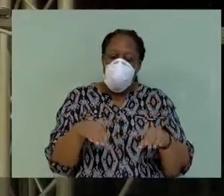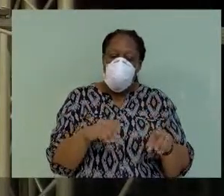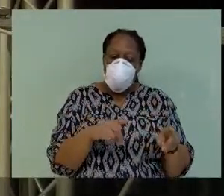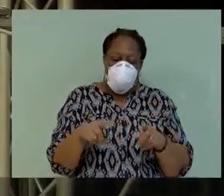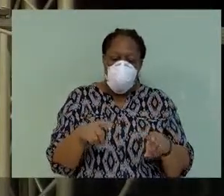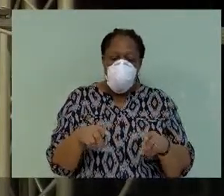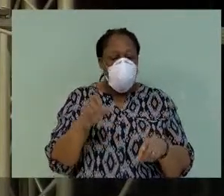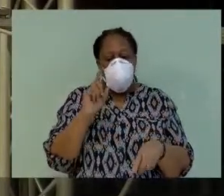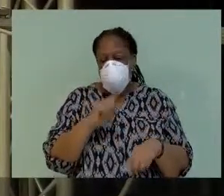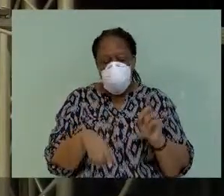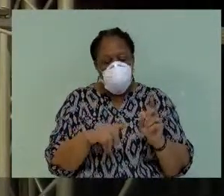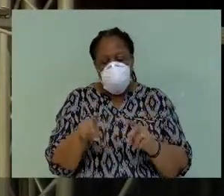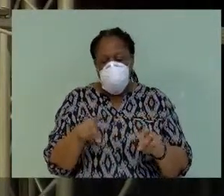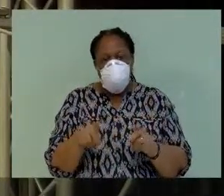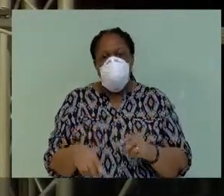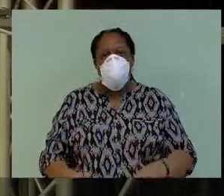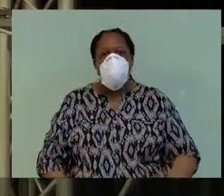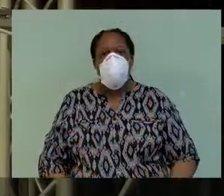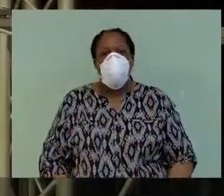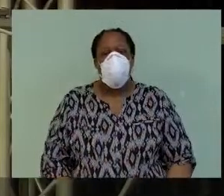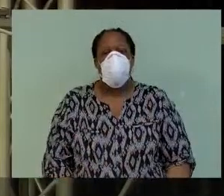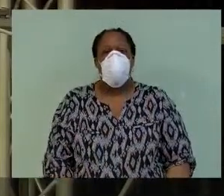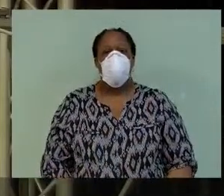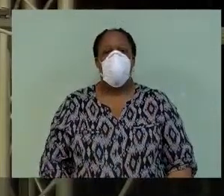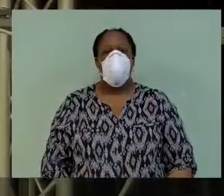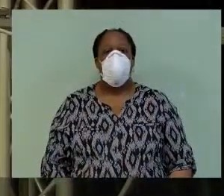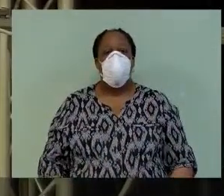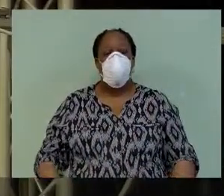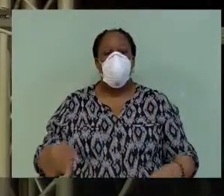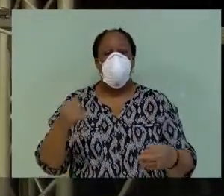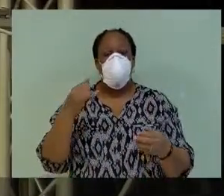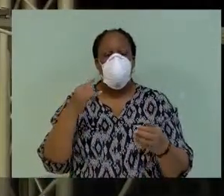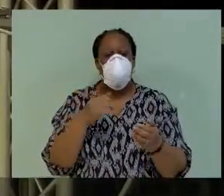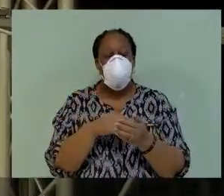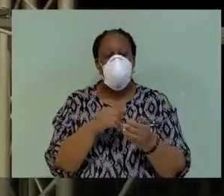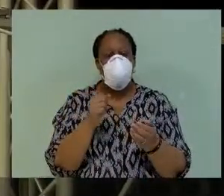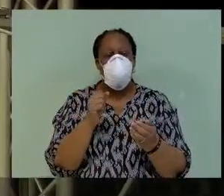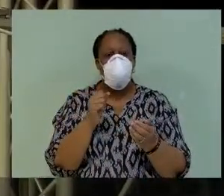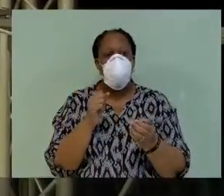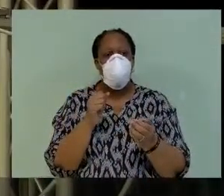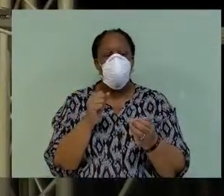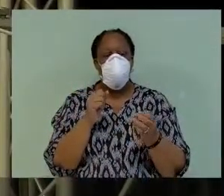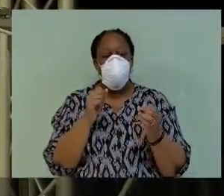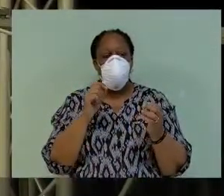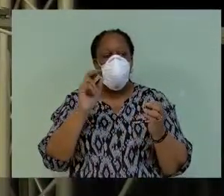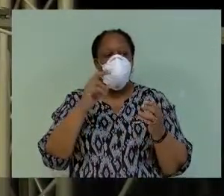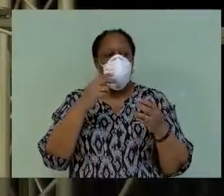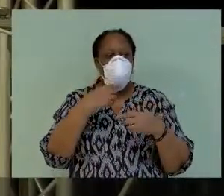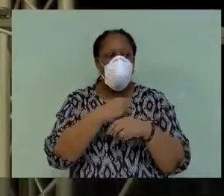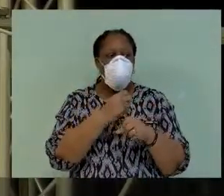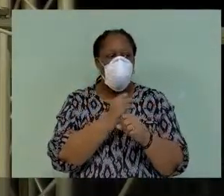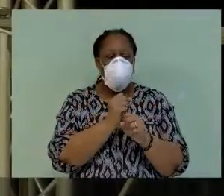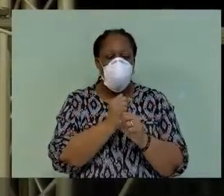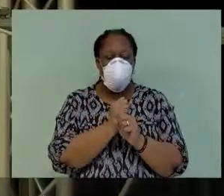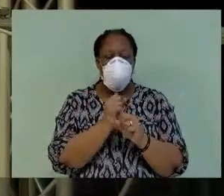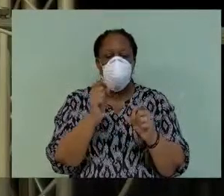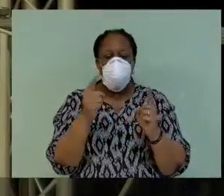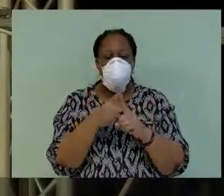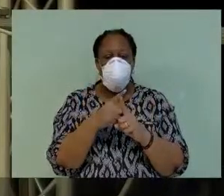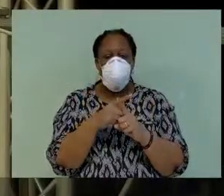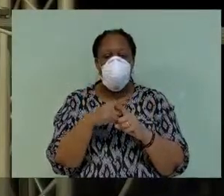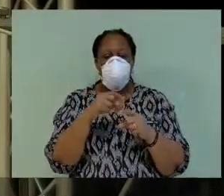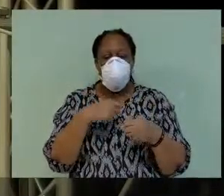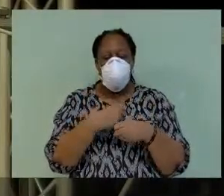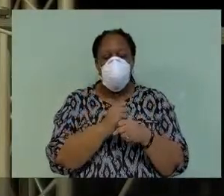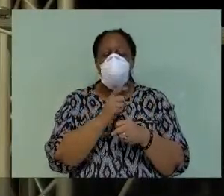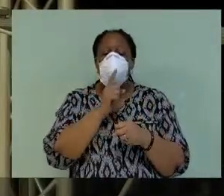Sports Policy is designed to enhance the knowledge and practice of sports and recreational activities at